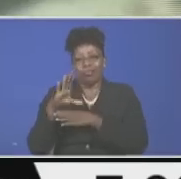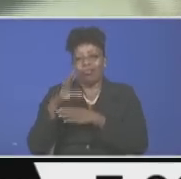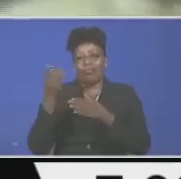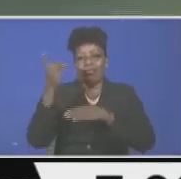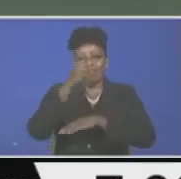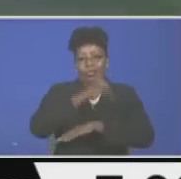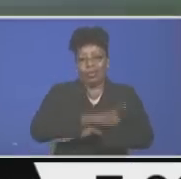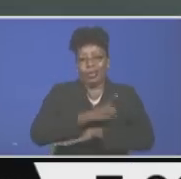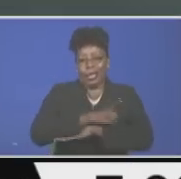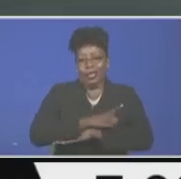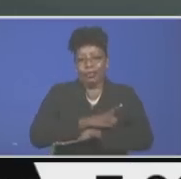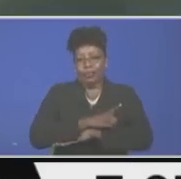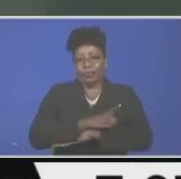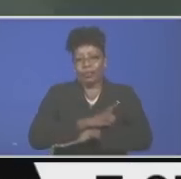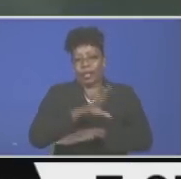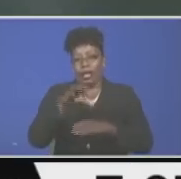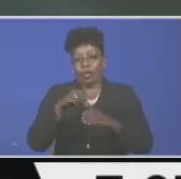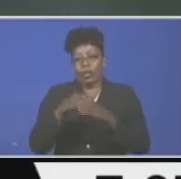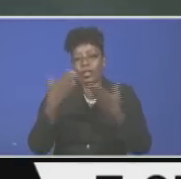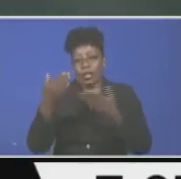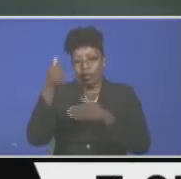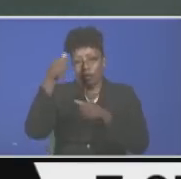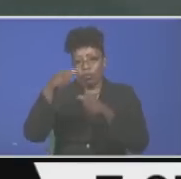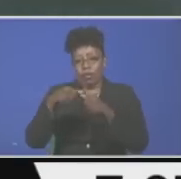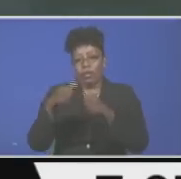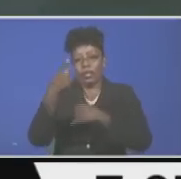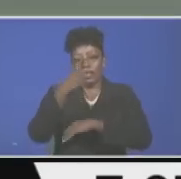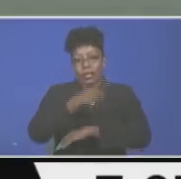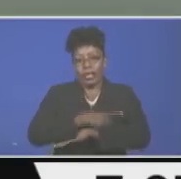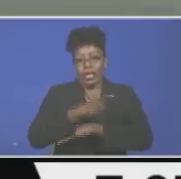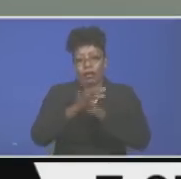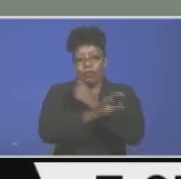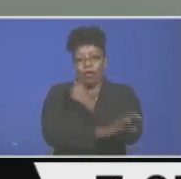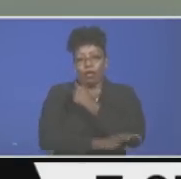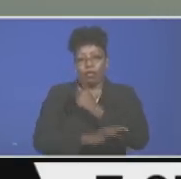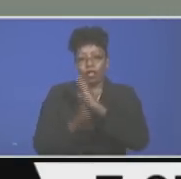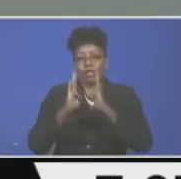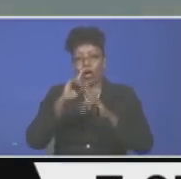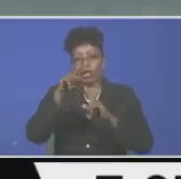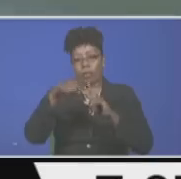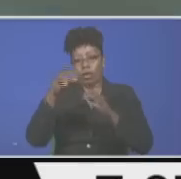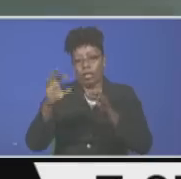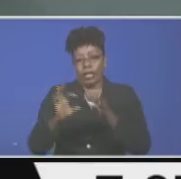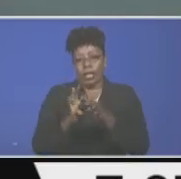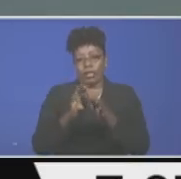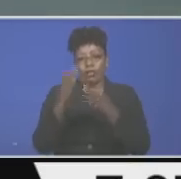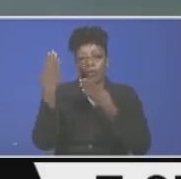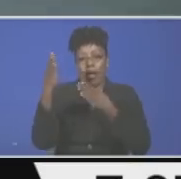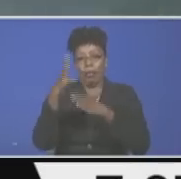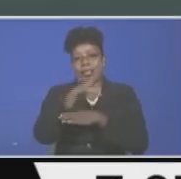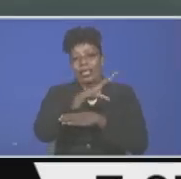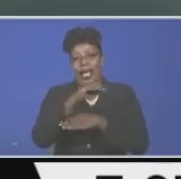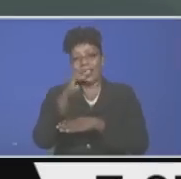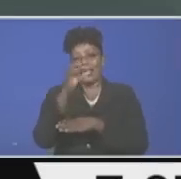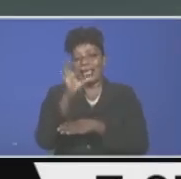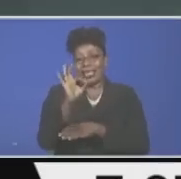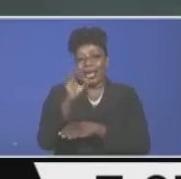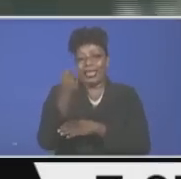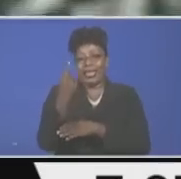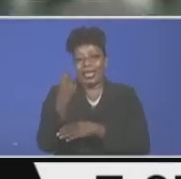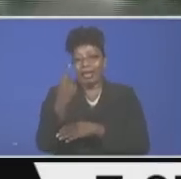strengthened across the globe, including here in the Bahamas. The Foreign Affairs Minister talked about the connection between the Bahamas and